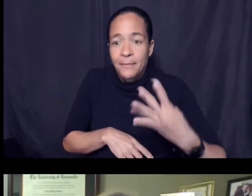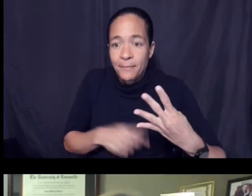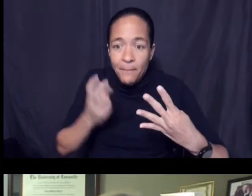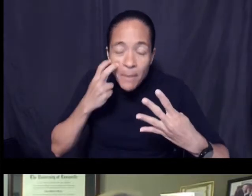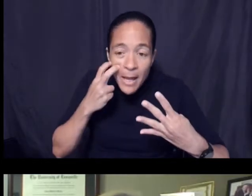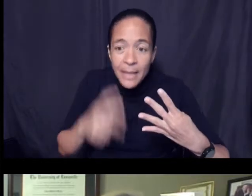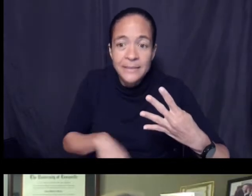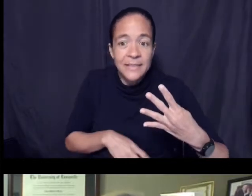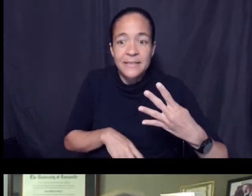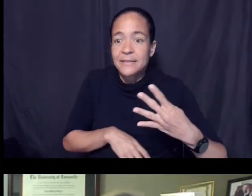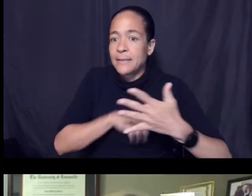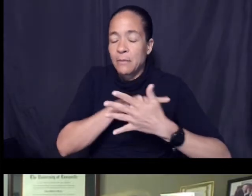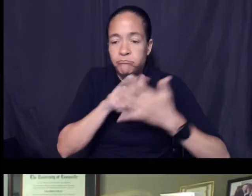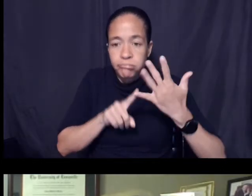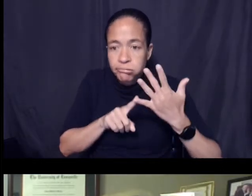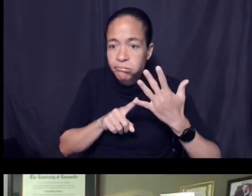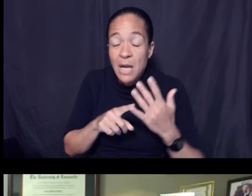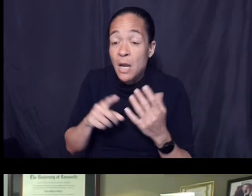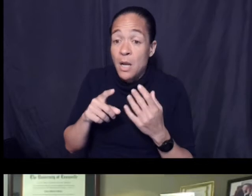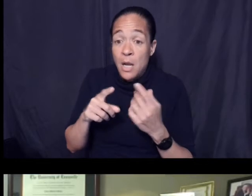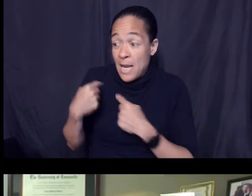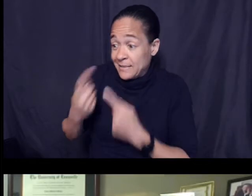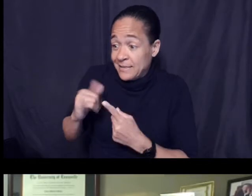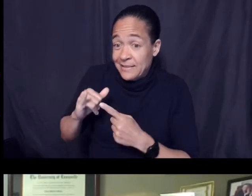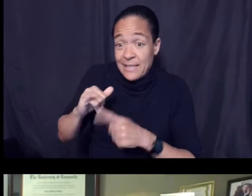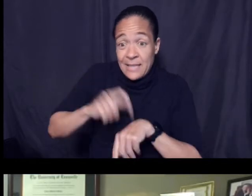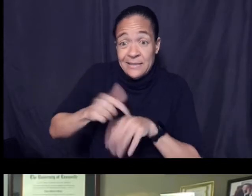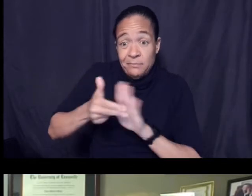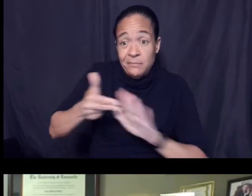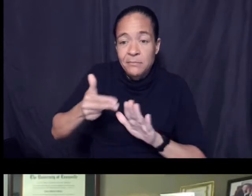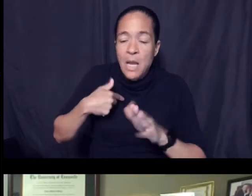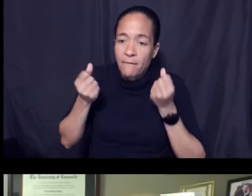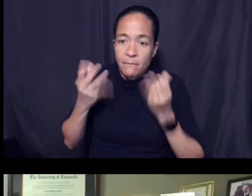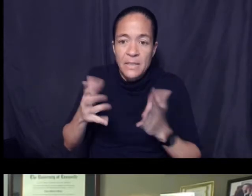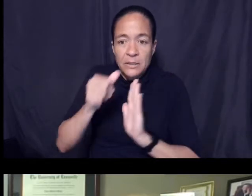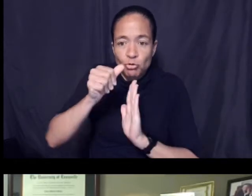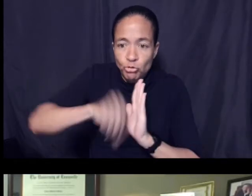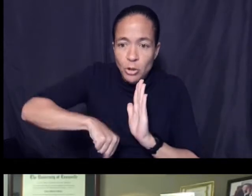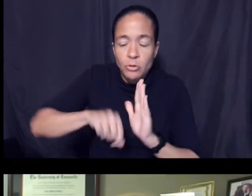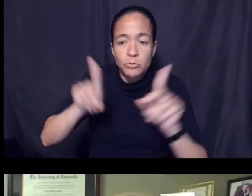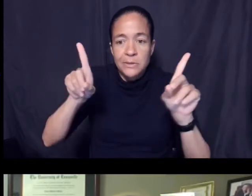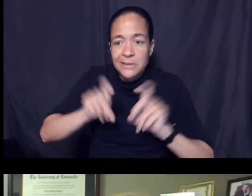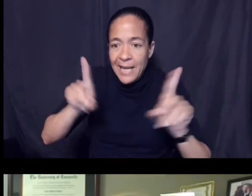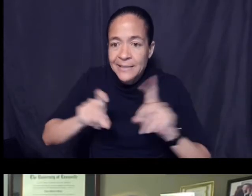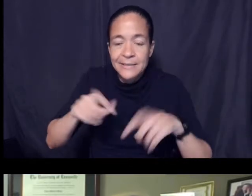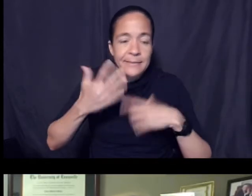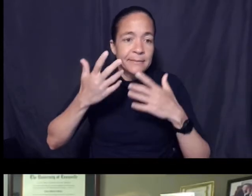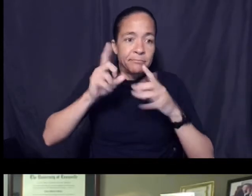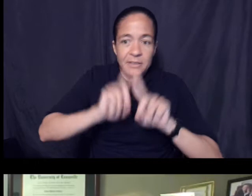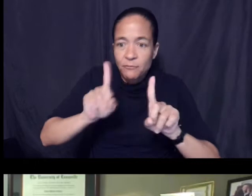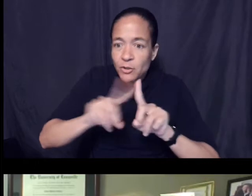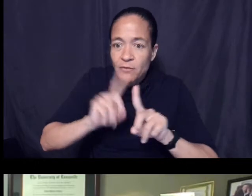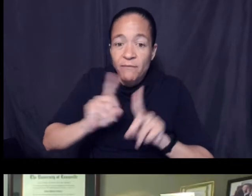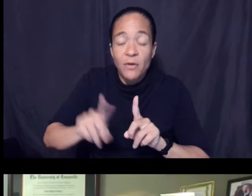occurred in the years since then are a number of tests, procedures, and surgeries. Brendan's brain incurred severe injury